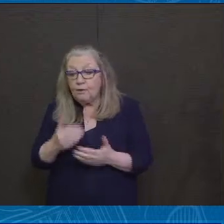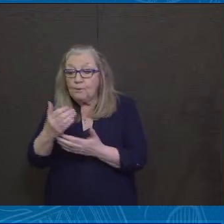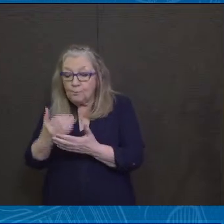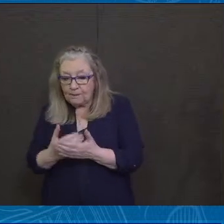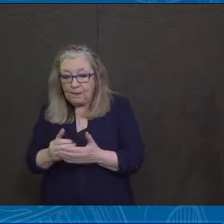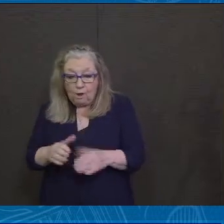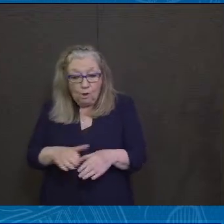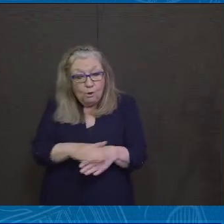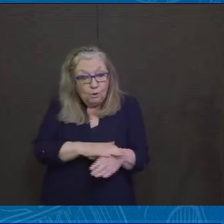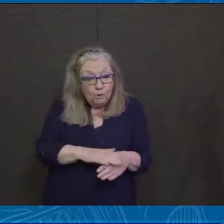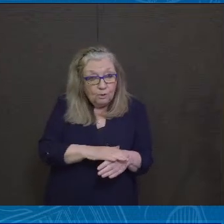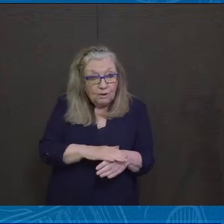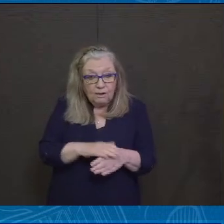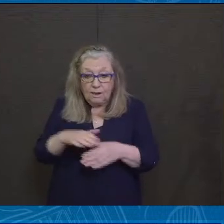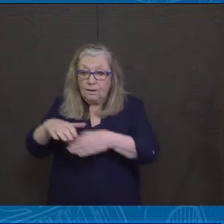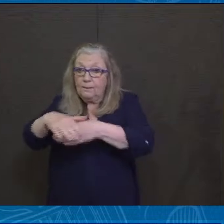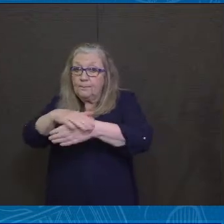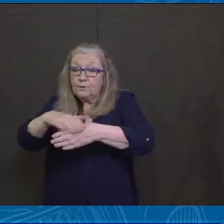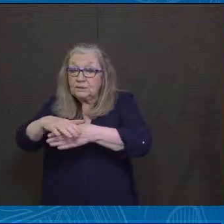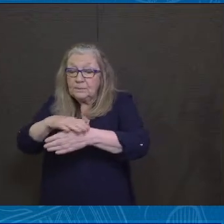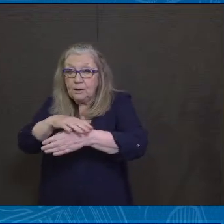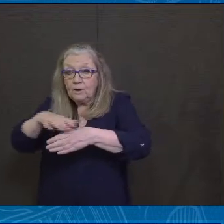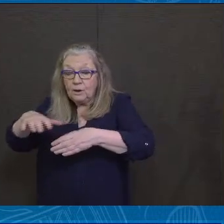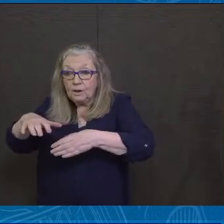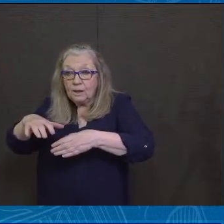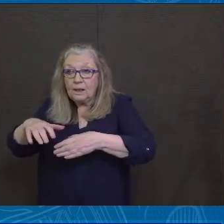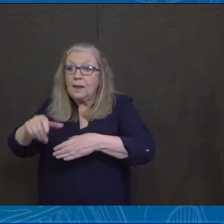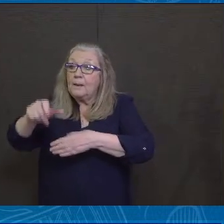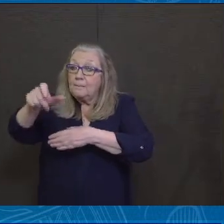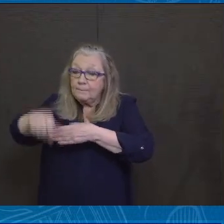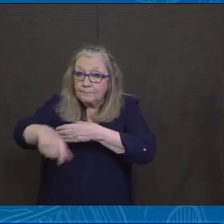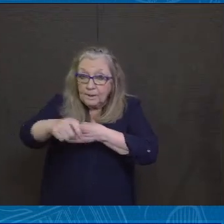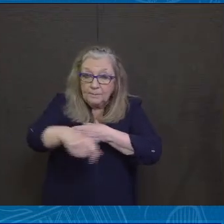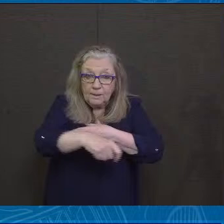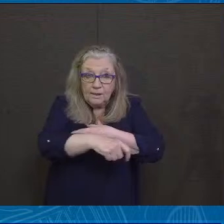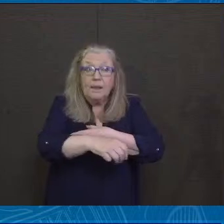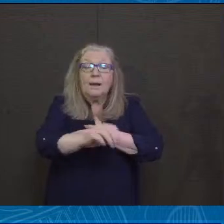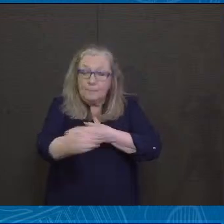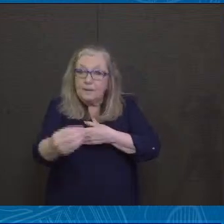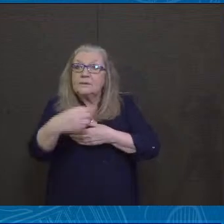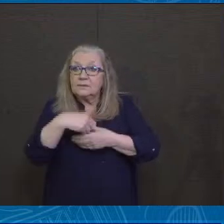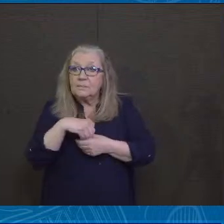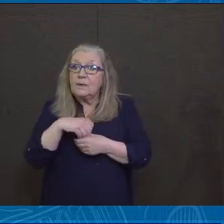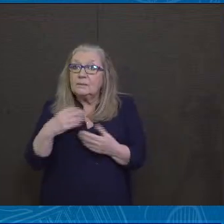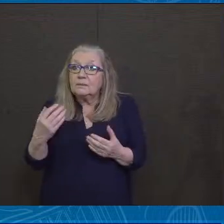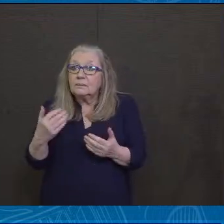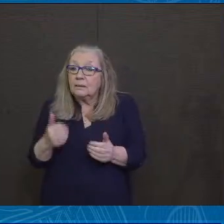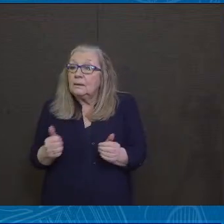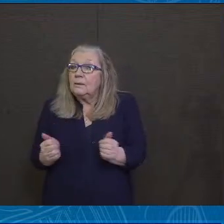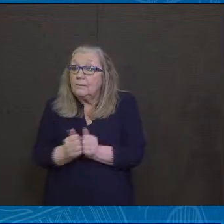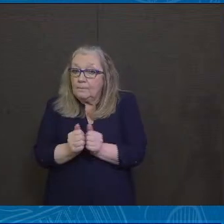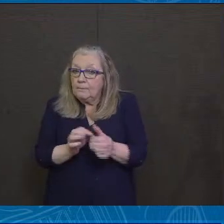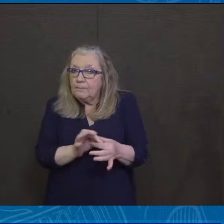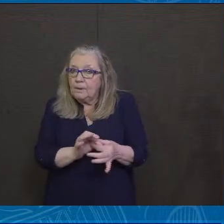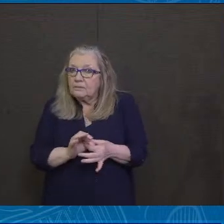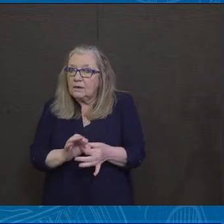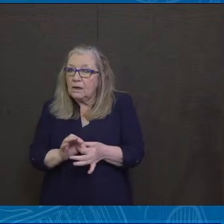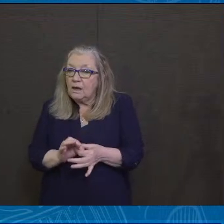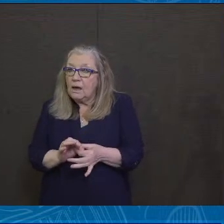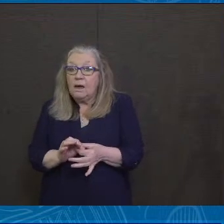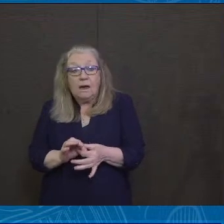also the residents. So they actually participate in partnership with